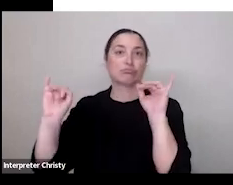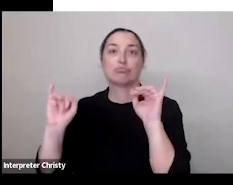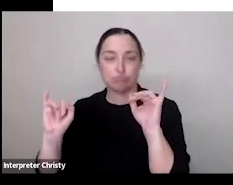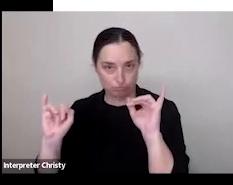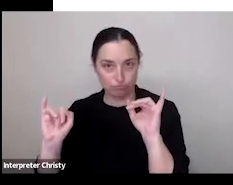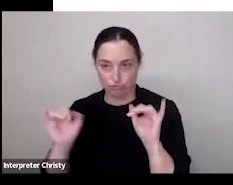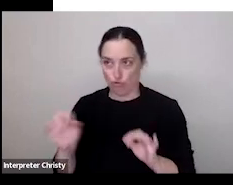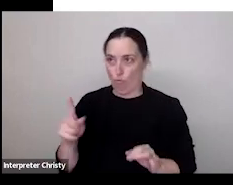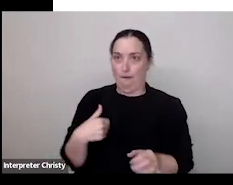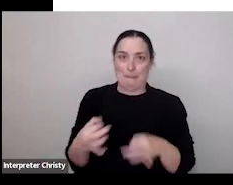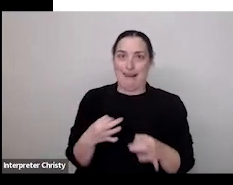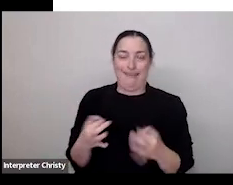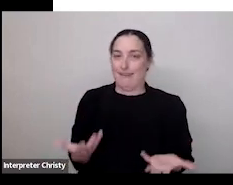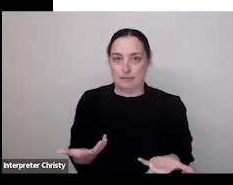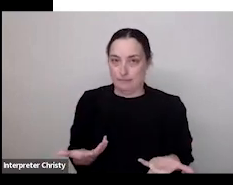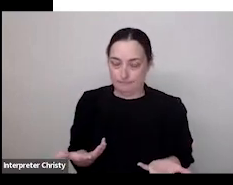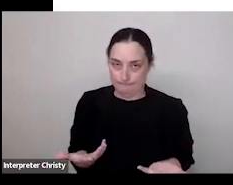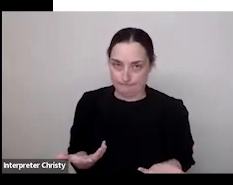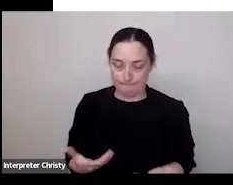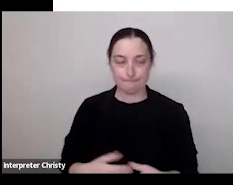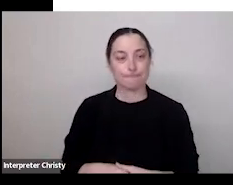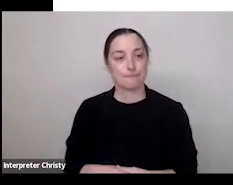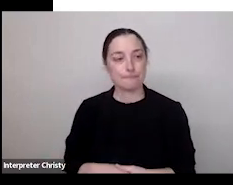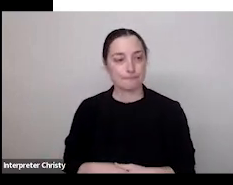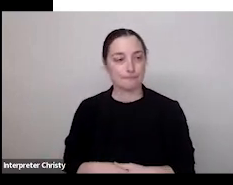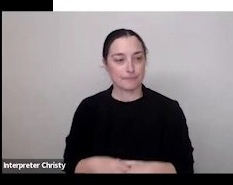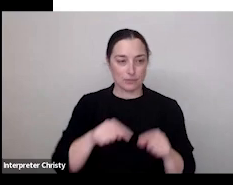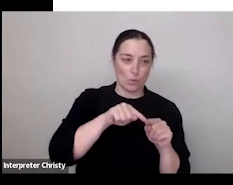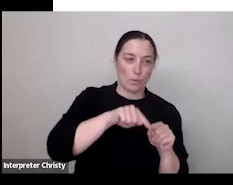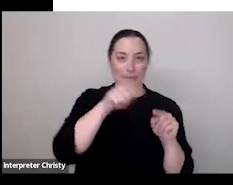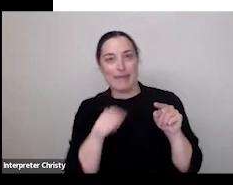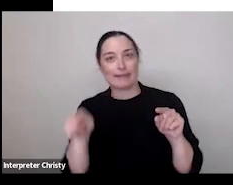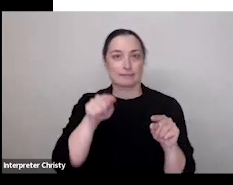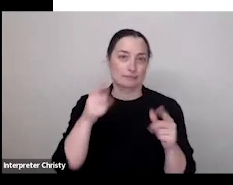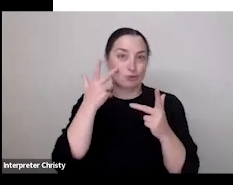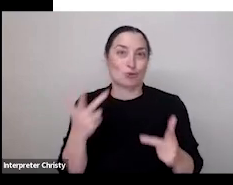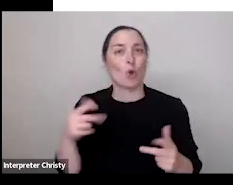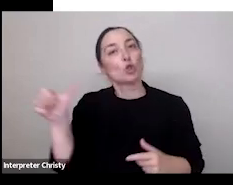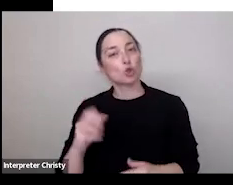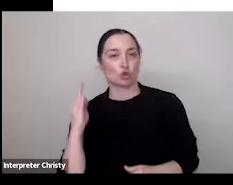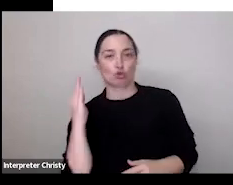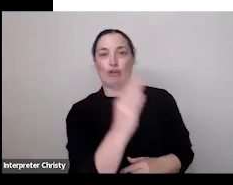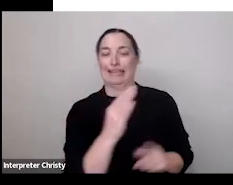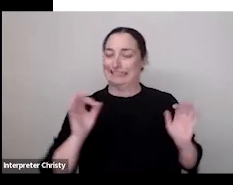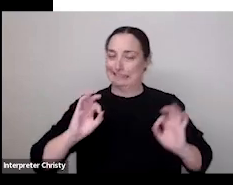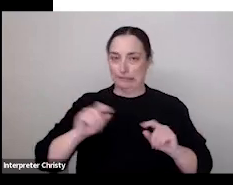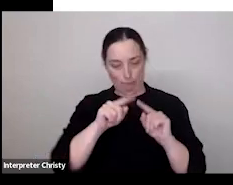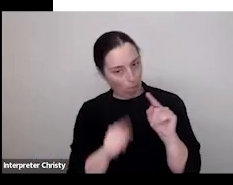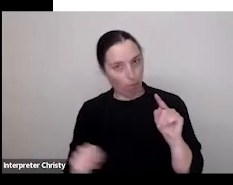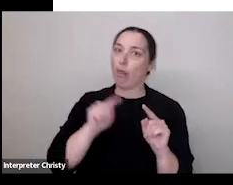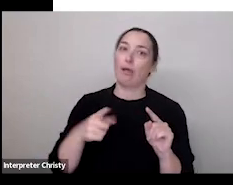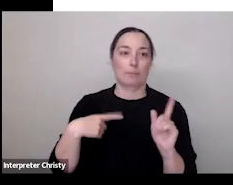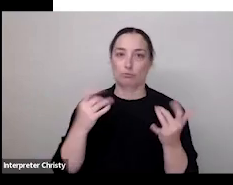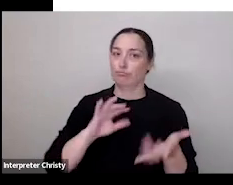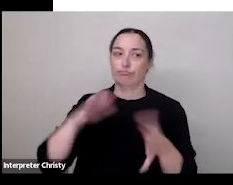we planned or intended. So those bent lines are sort of a representation of that ineffective collaboration. Next